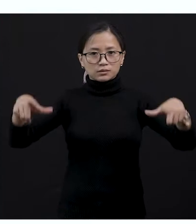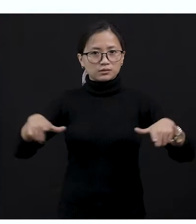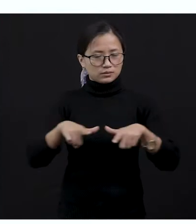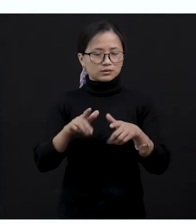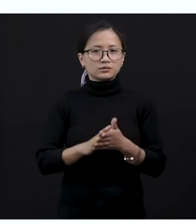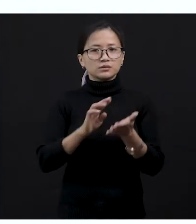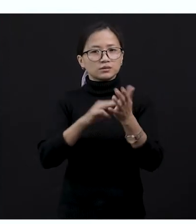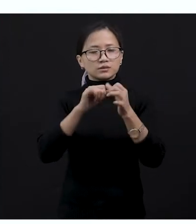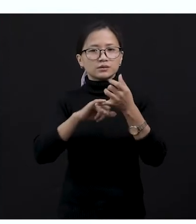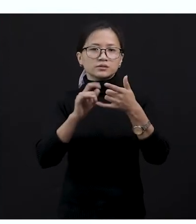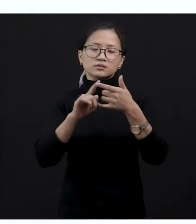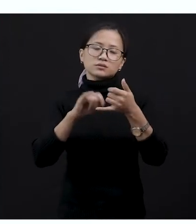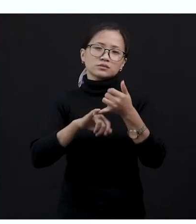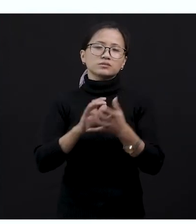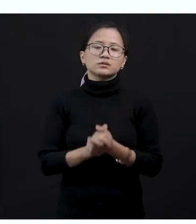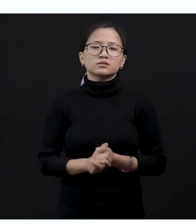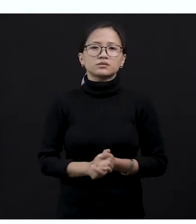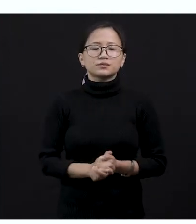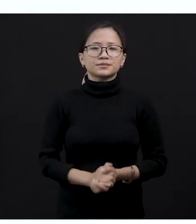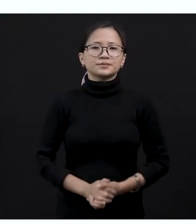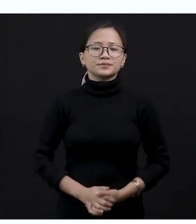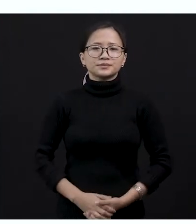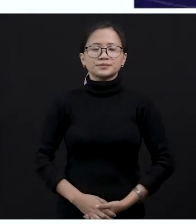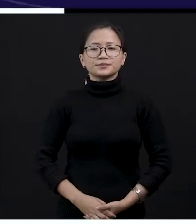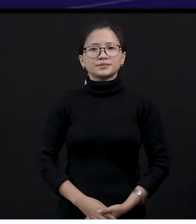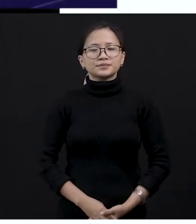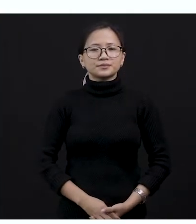masses, okay? That those are the continents, okay?